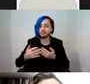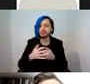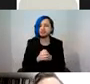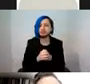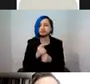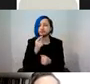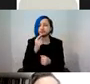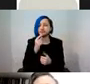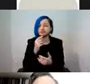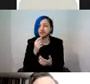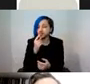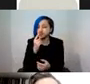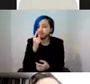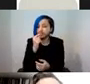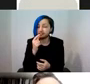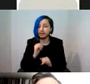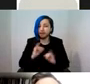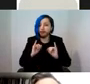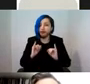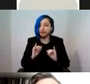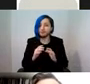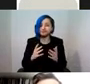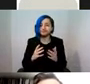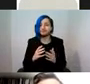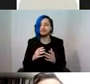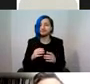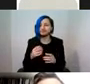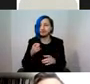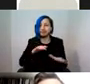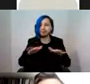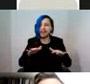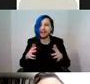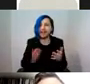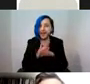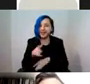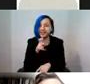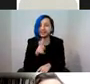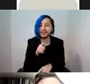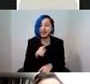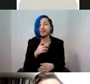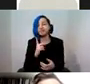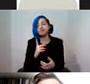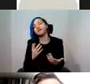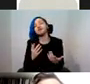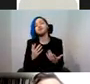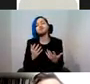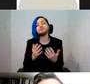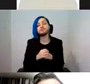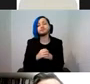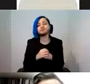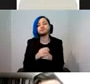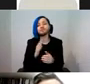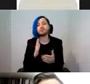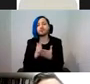slightly alarmist term that tries to outline